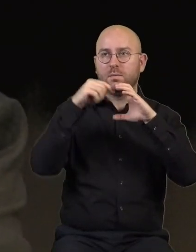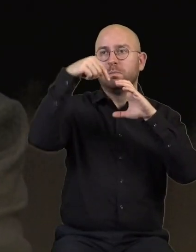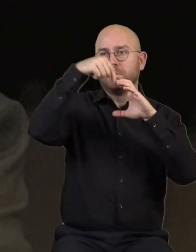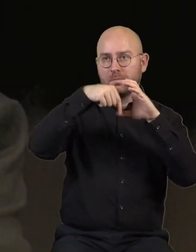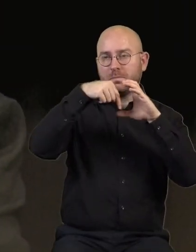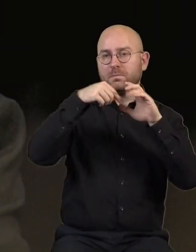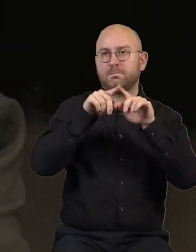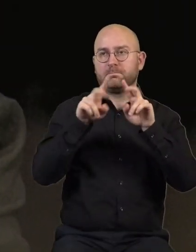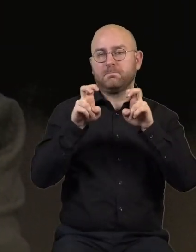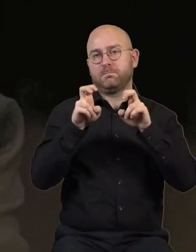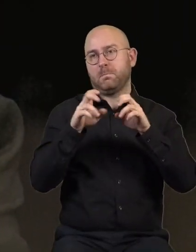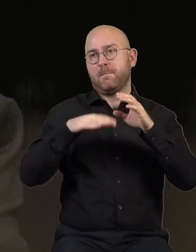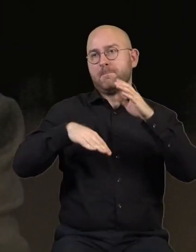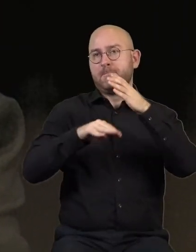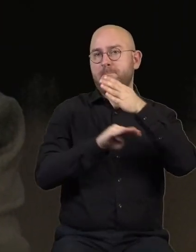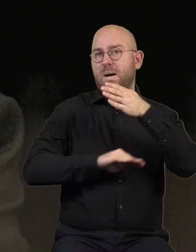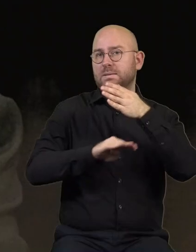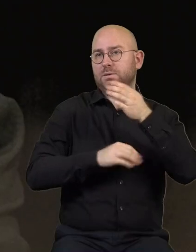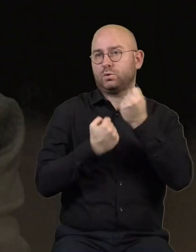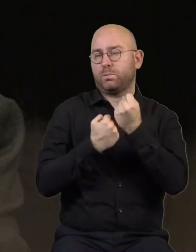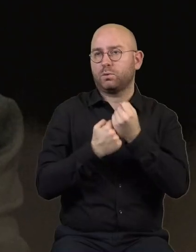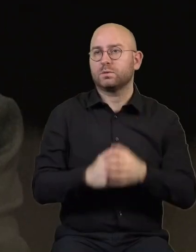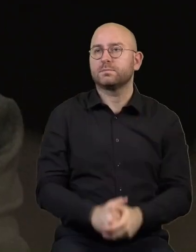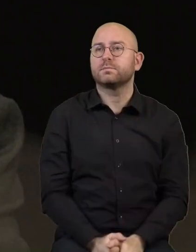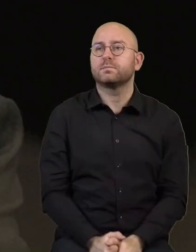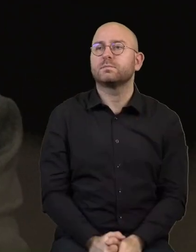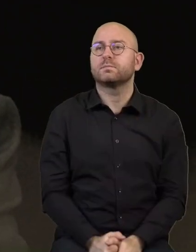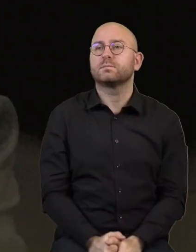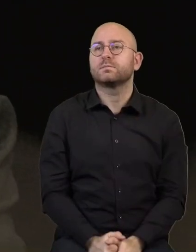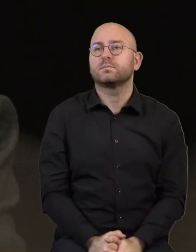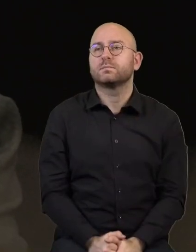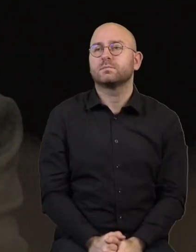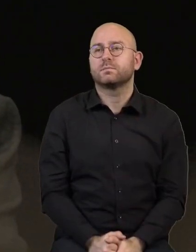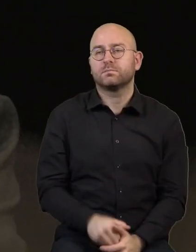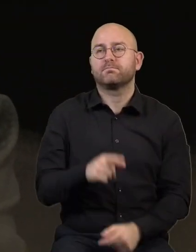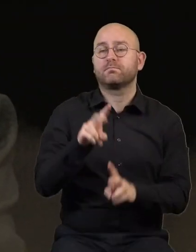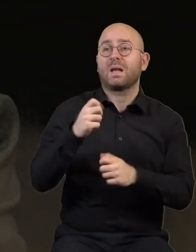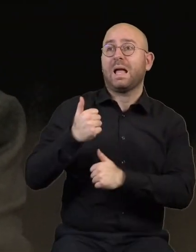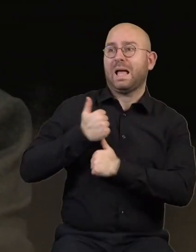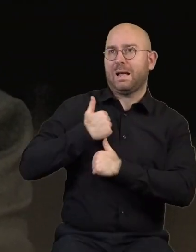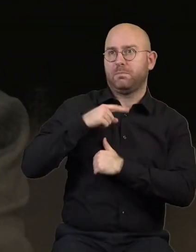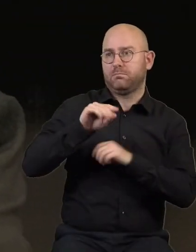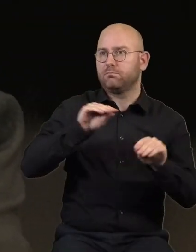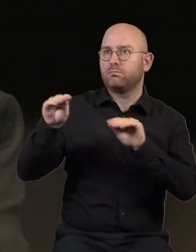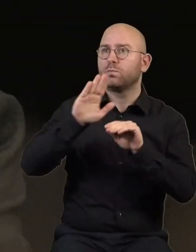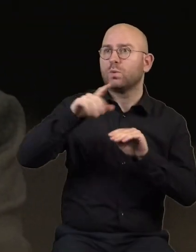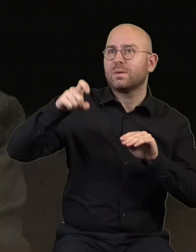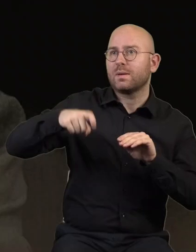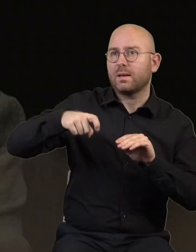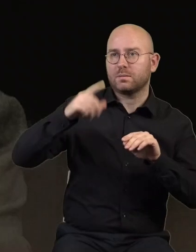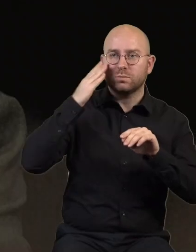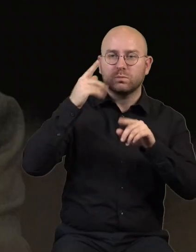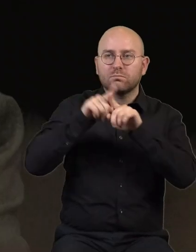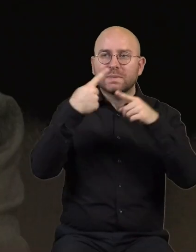use aspect is a huge amount, has to go in terms of the planning for this and in terms of investment. So this has